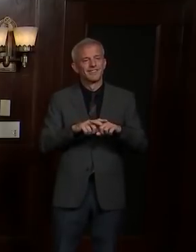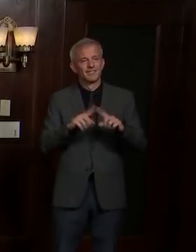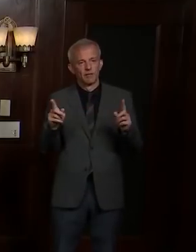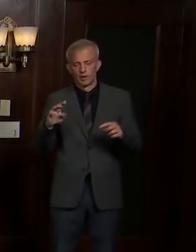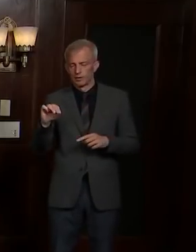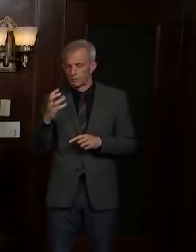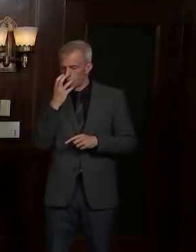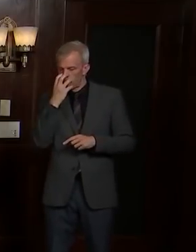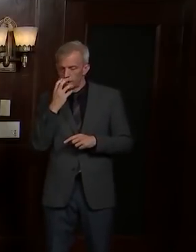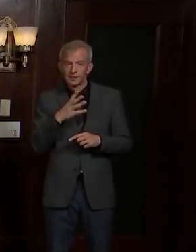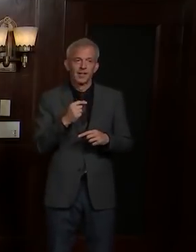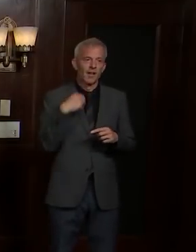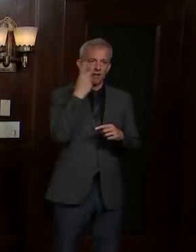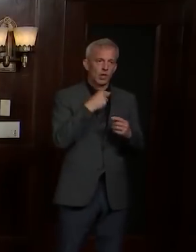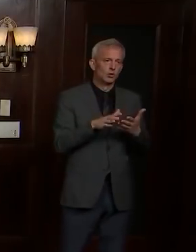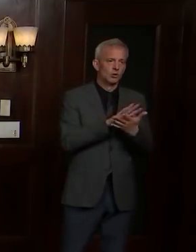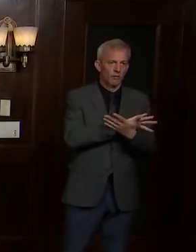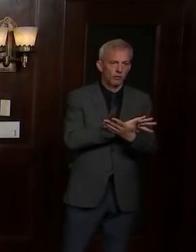Ferrer?